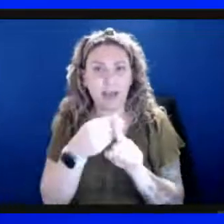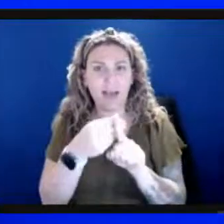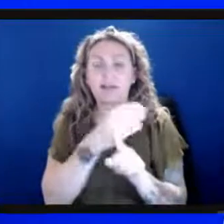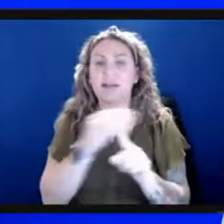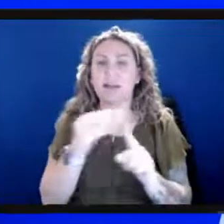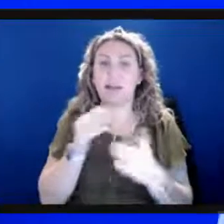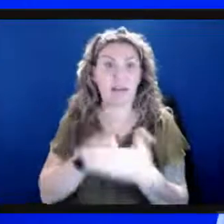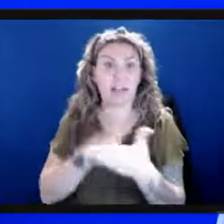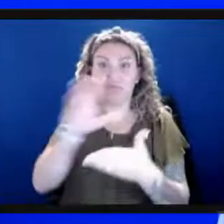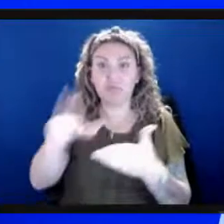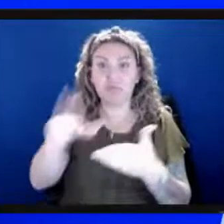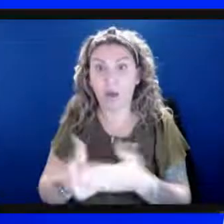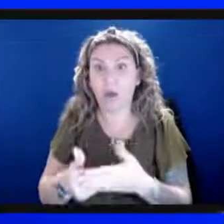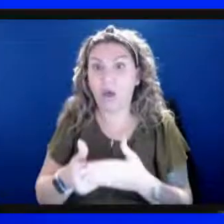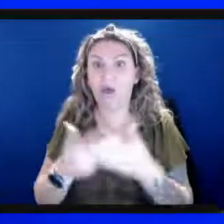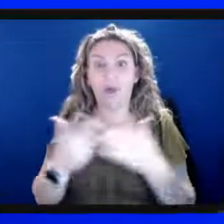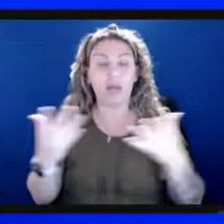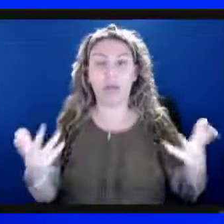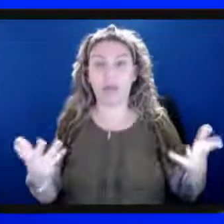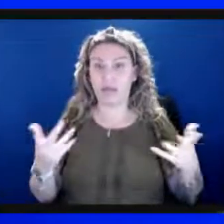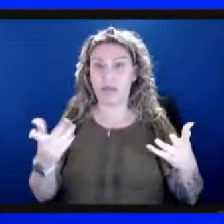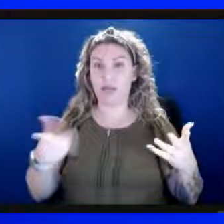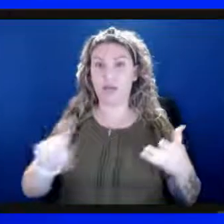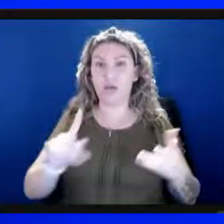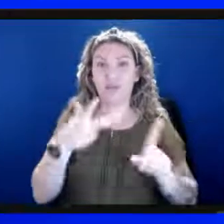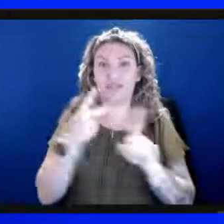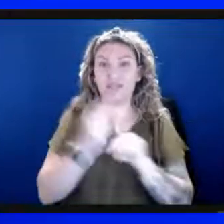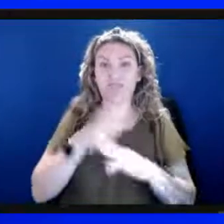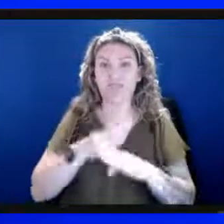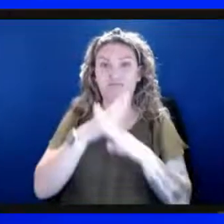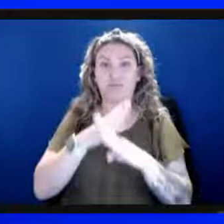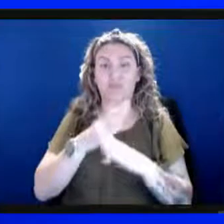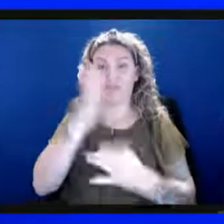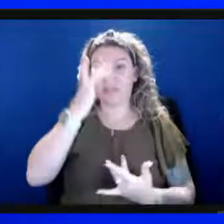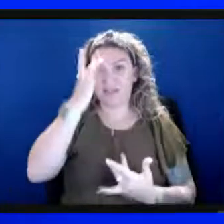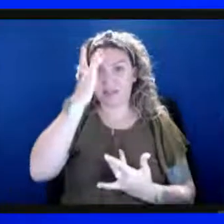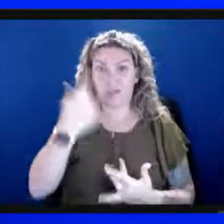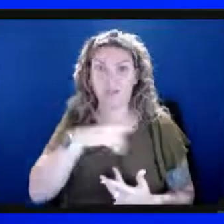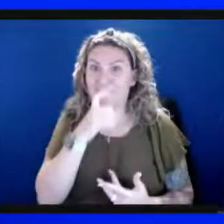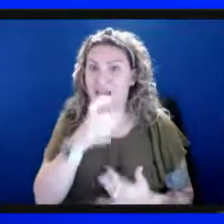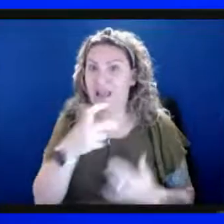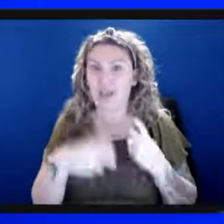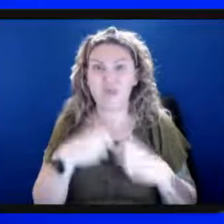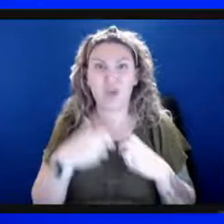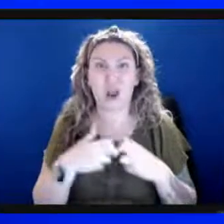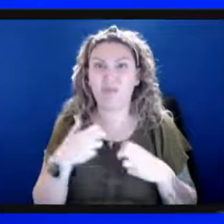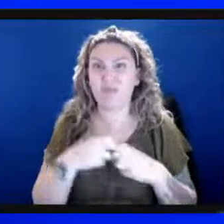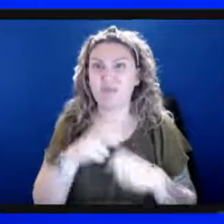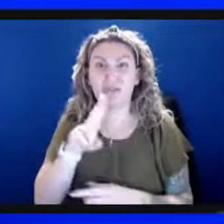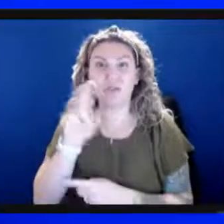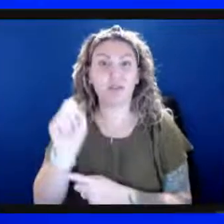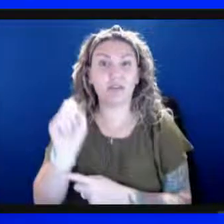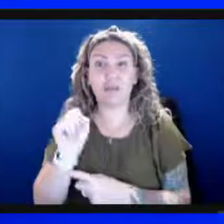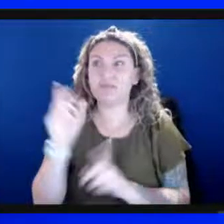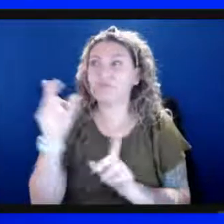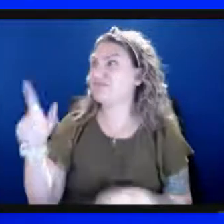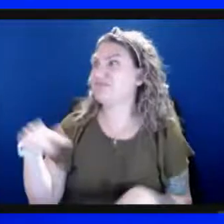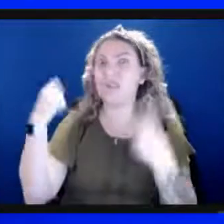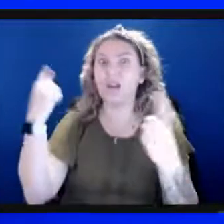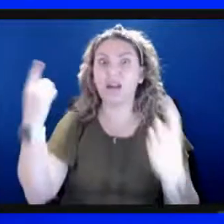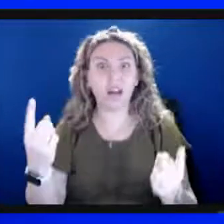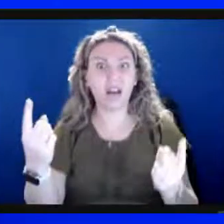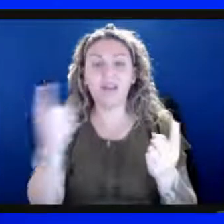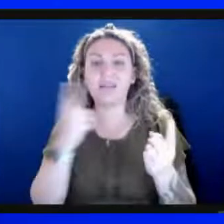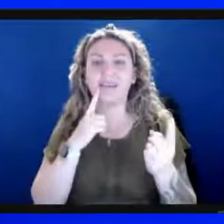these vaccine preventable diseases that we haven't had problems with in the United States since a lot of these, especially